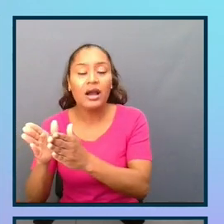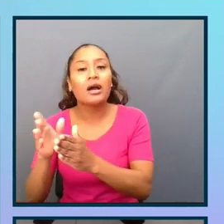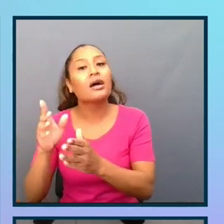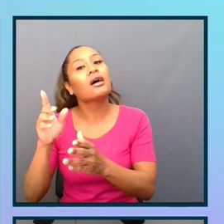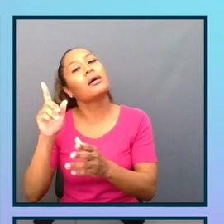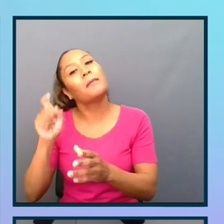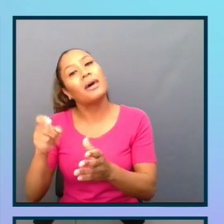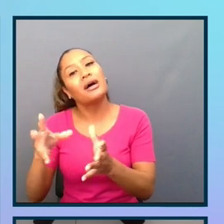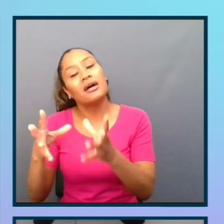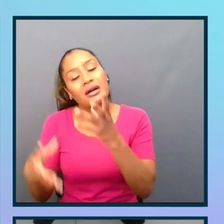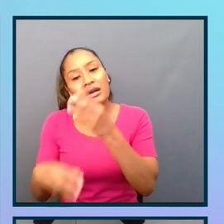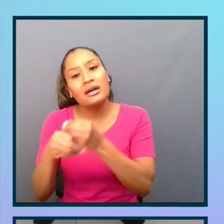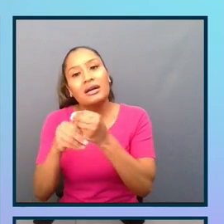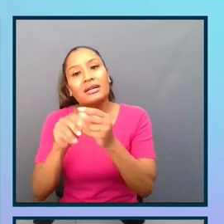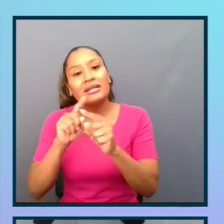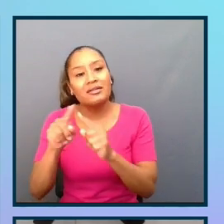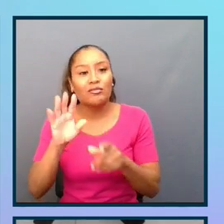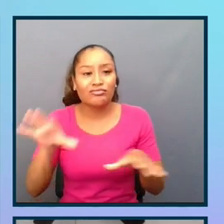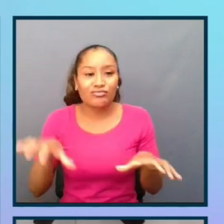band practice in another.